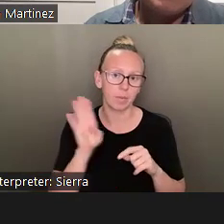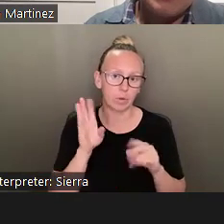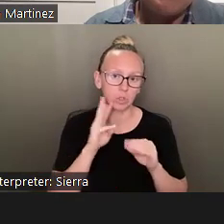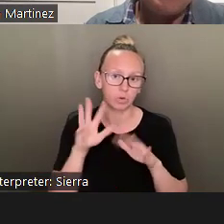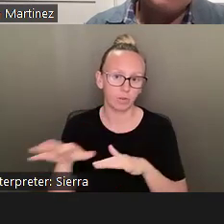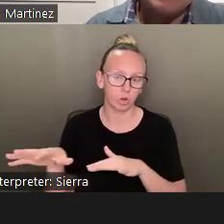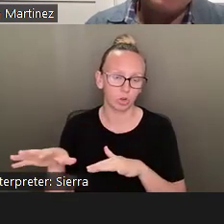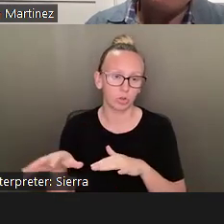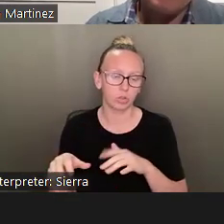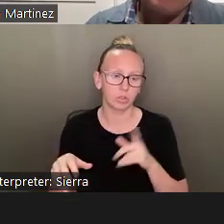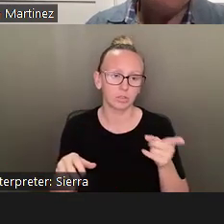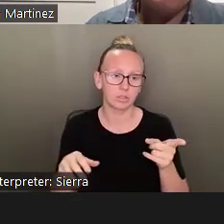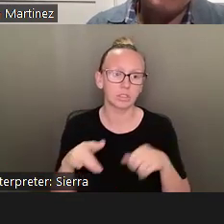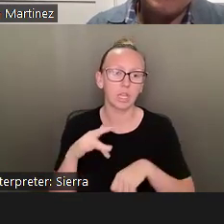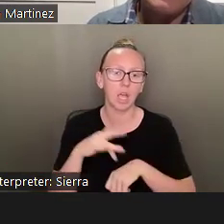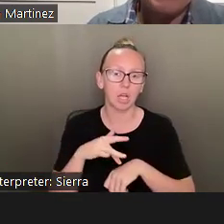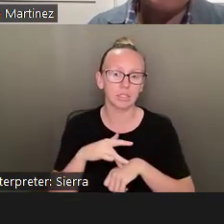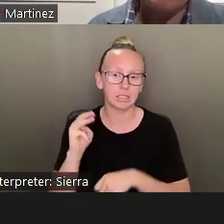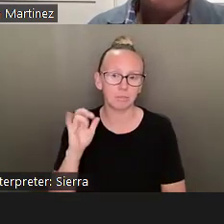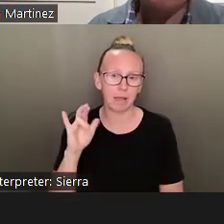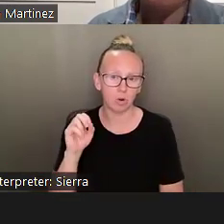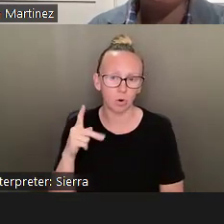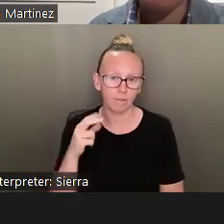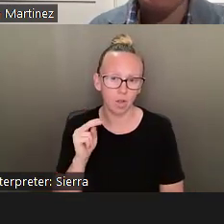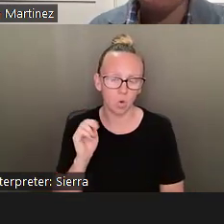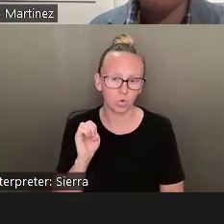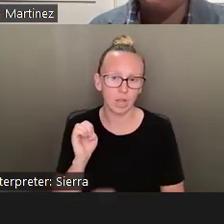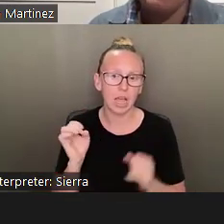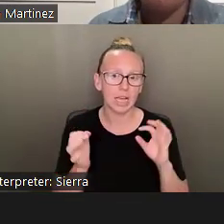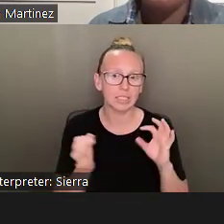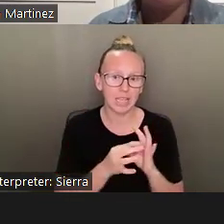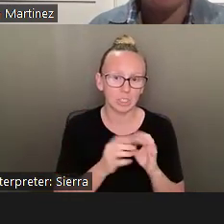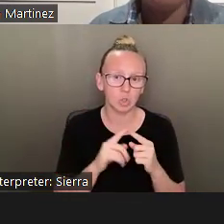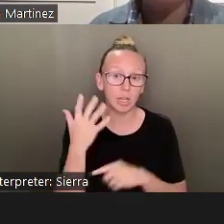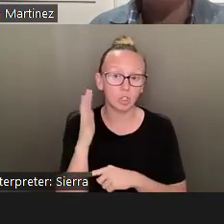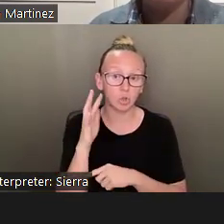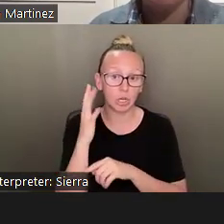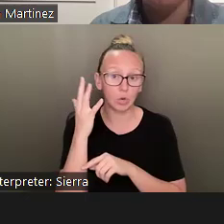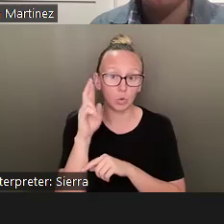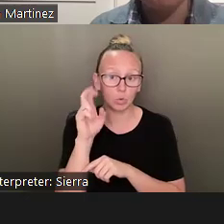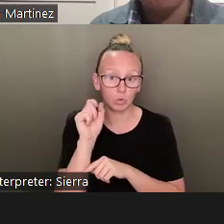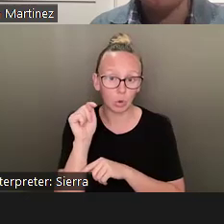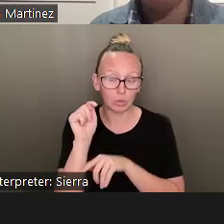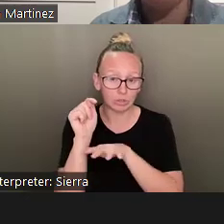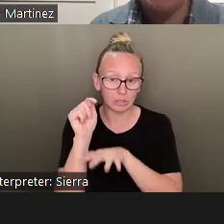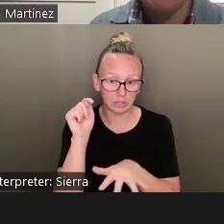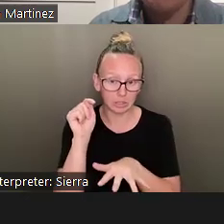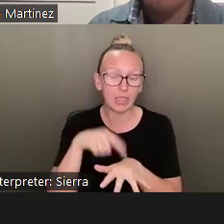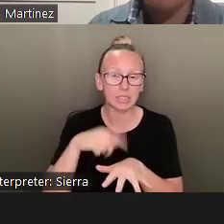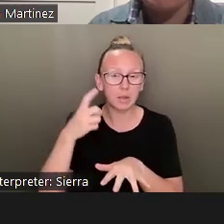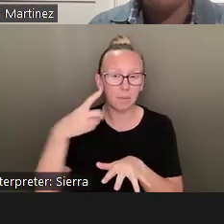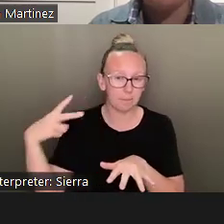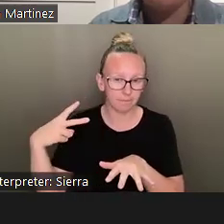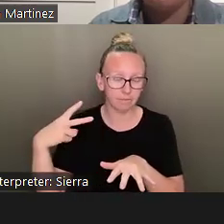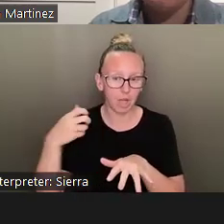And it's a contact microphone attached to a tree root that is partially submerged in the water.